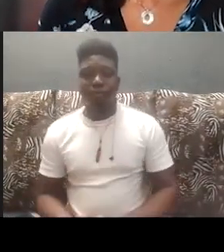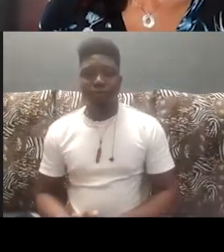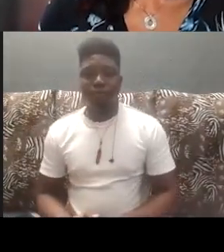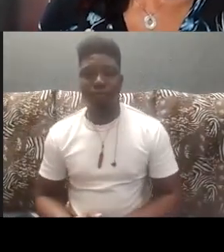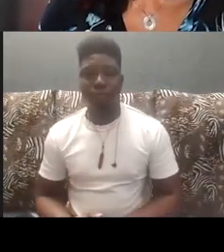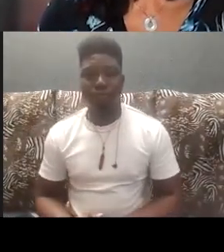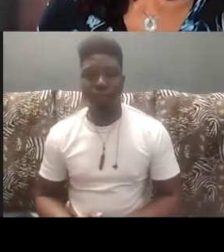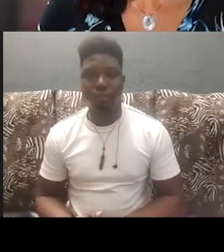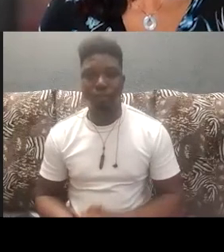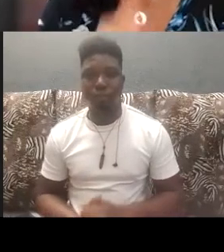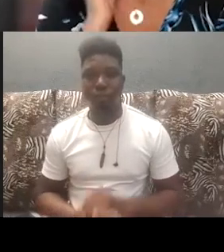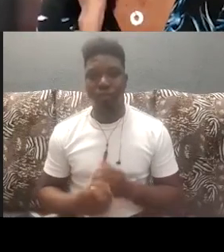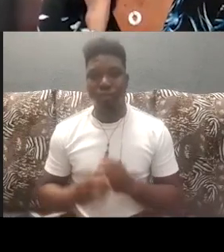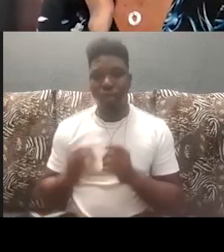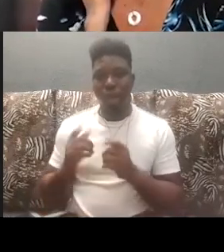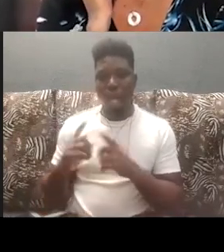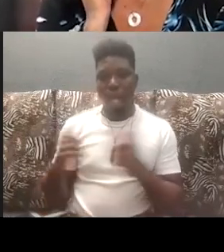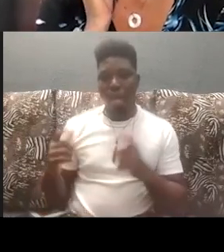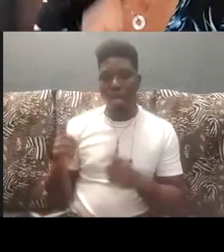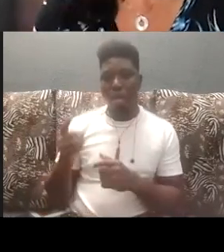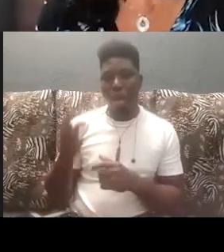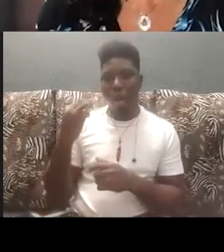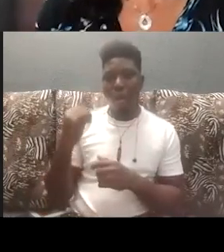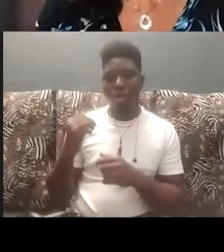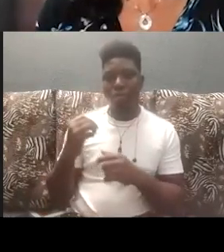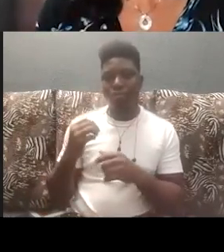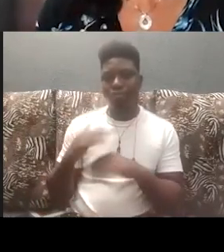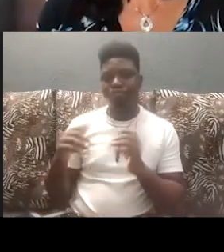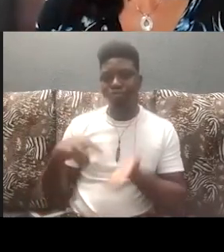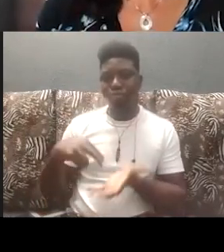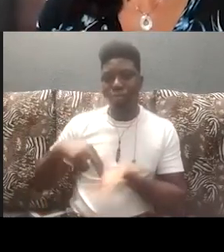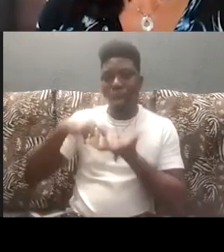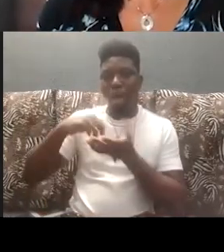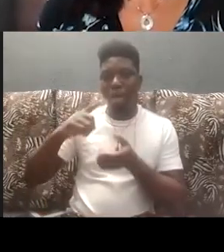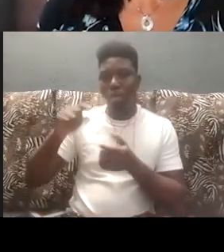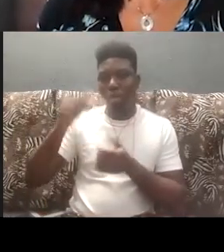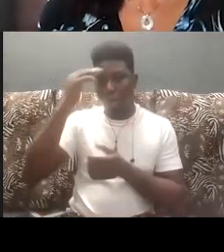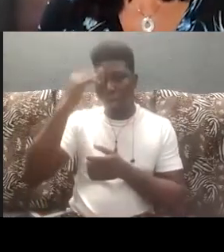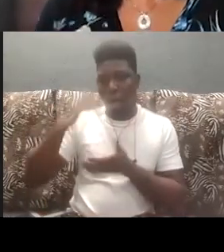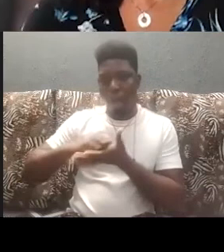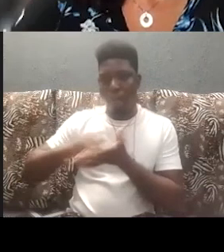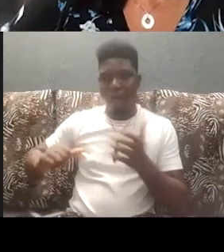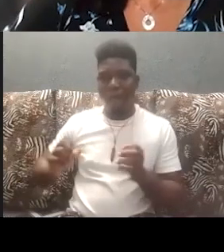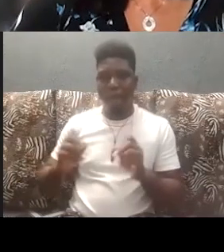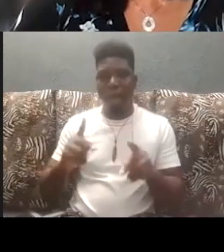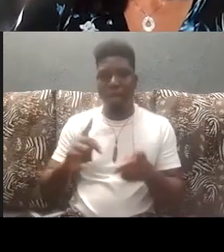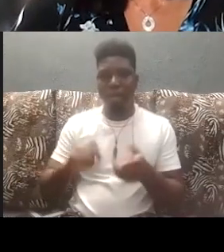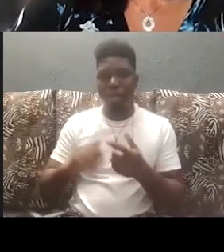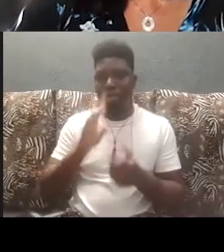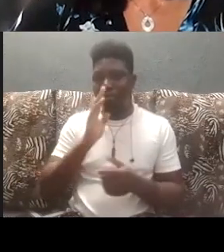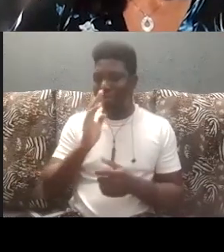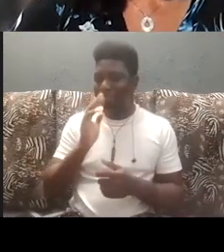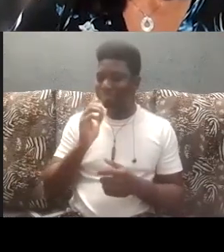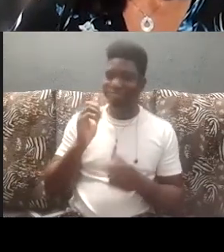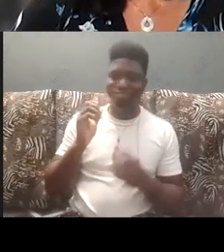And, you know, it removes the opportunity to be curious and to allow kids to explore. We stare